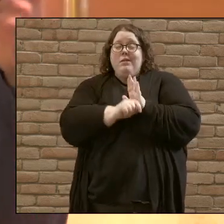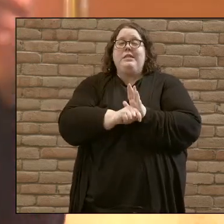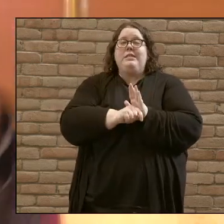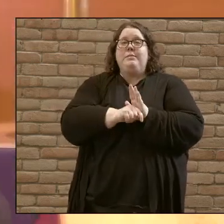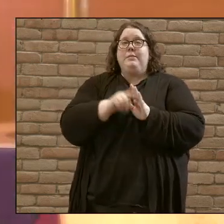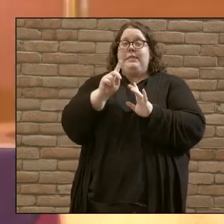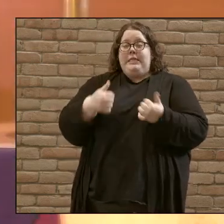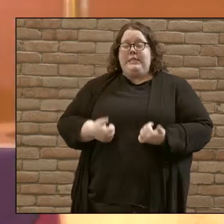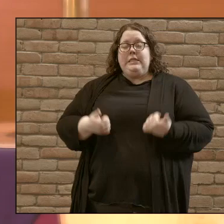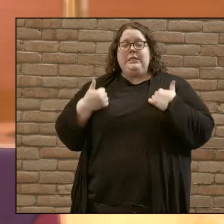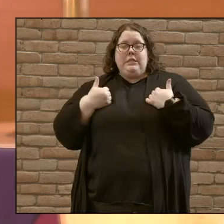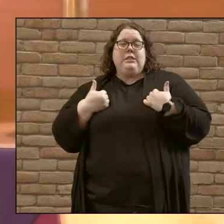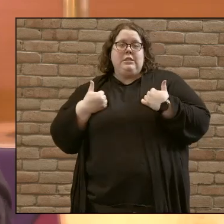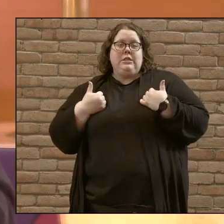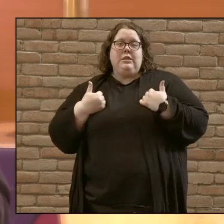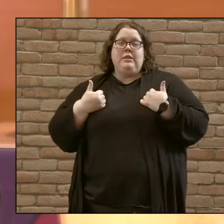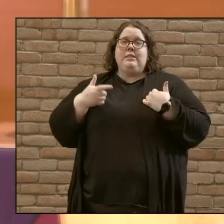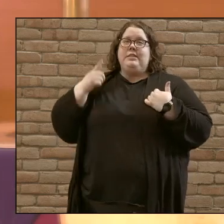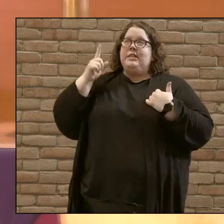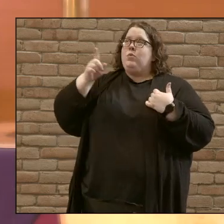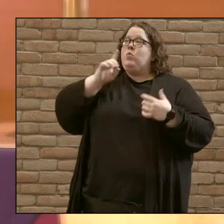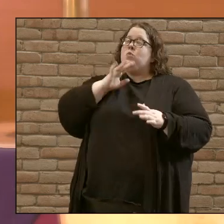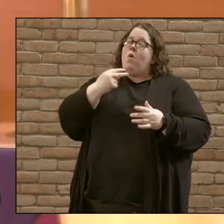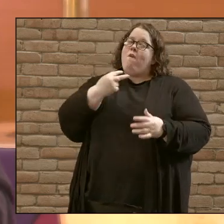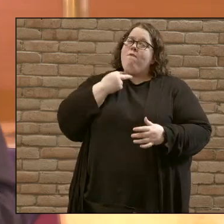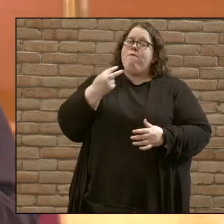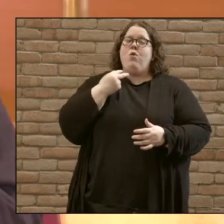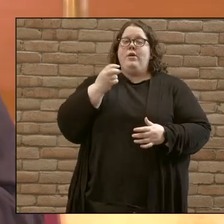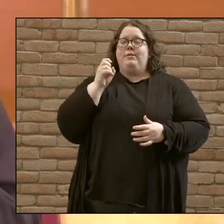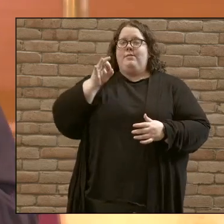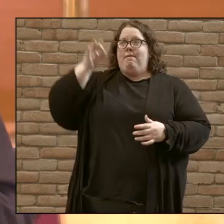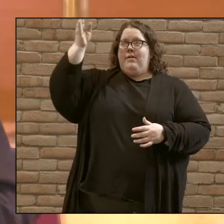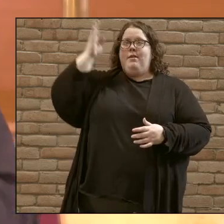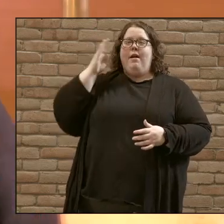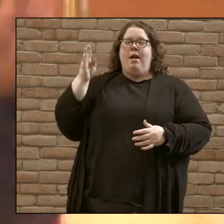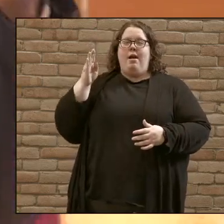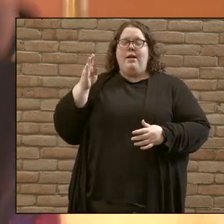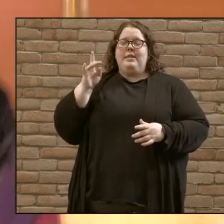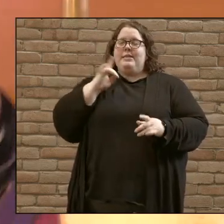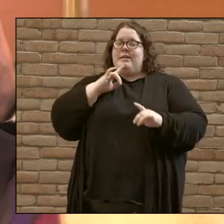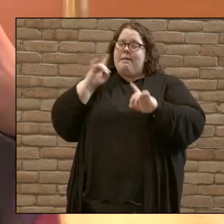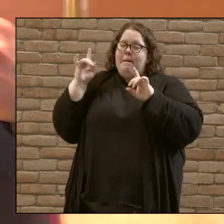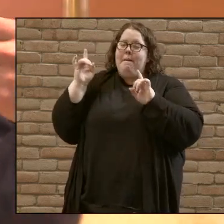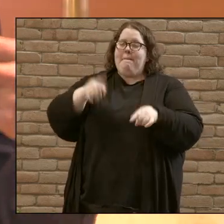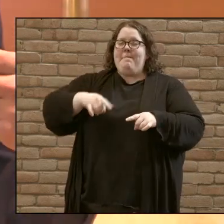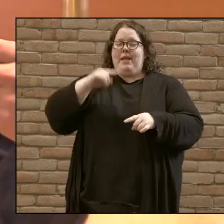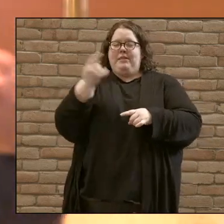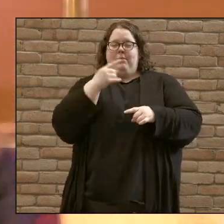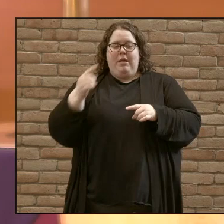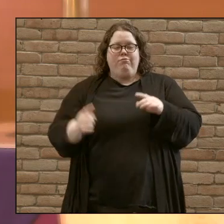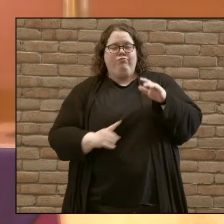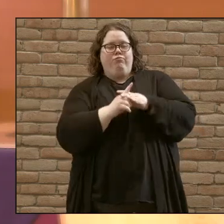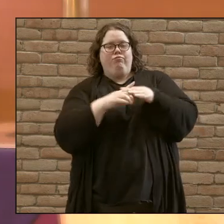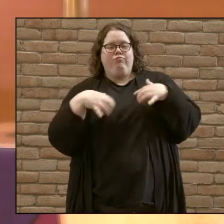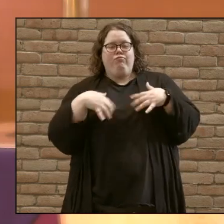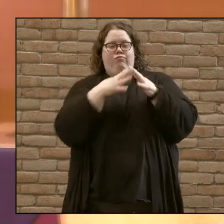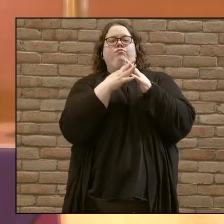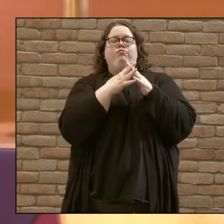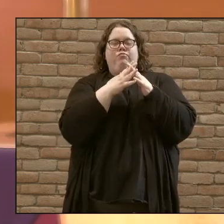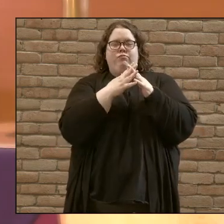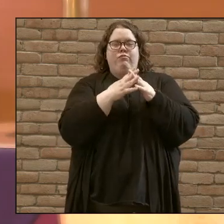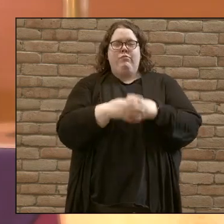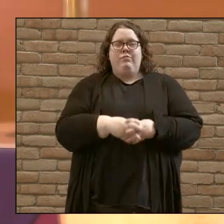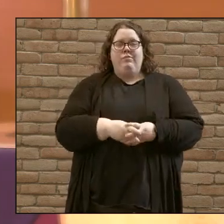the eternal voice of God, commanding all things into existence. And so when the prophets would hear from